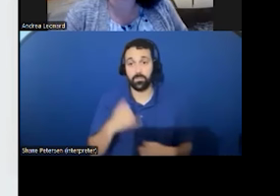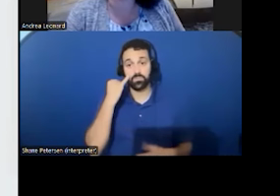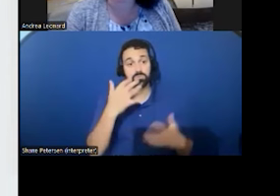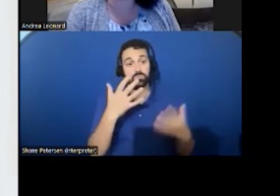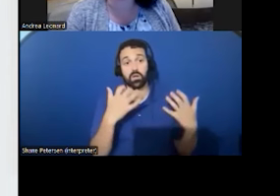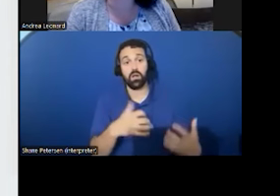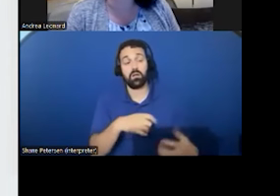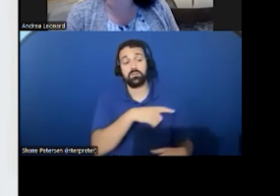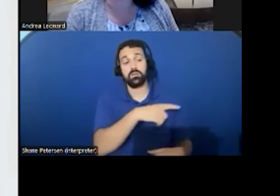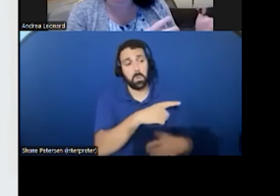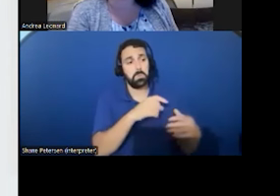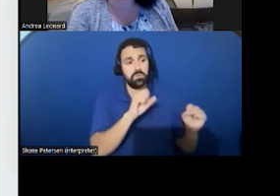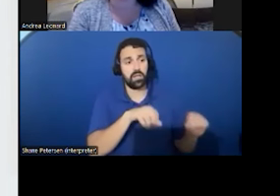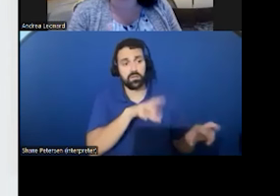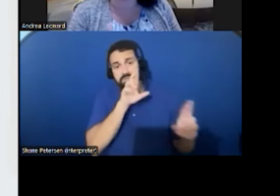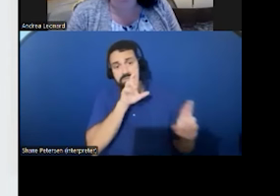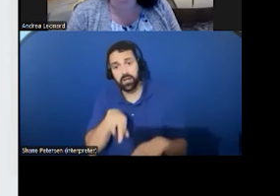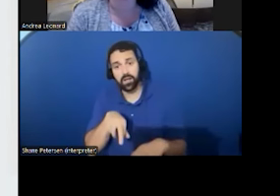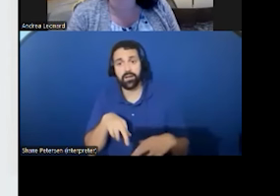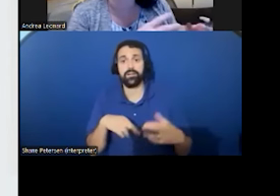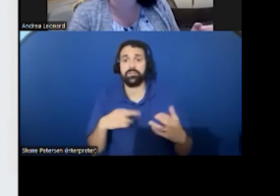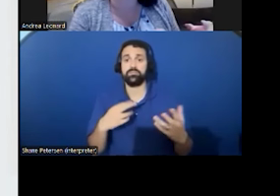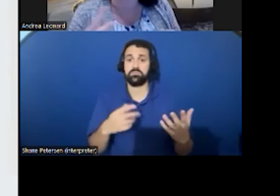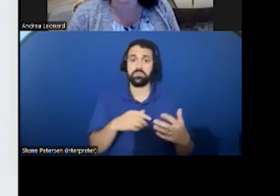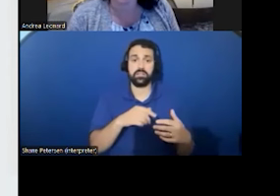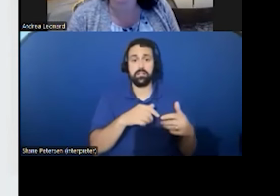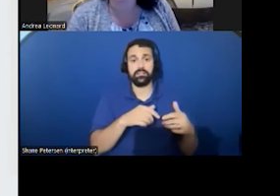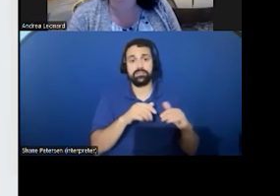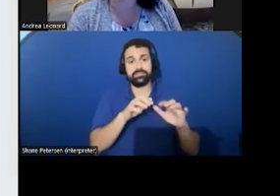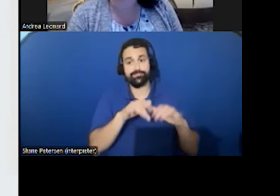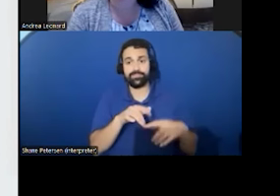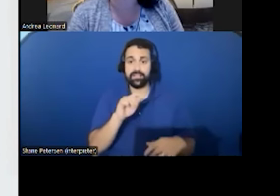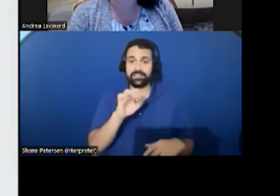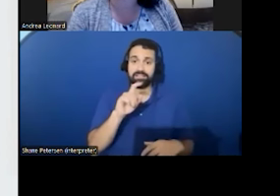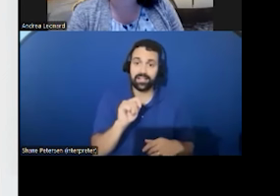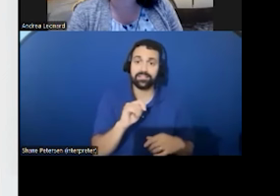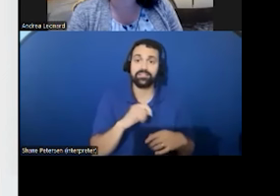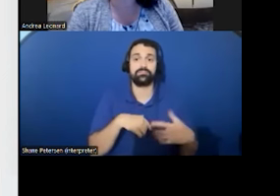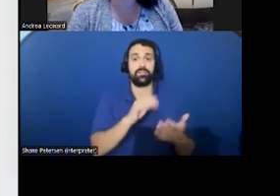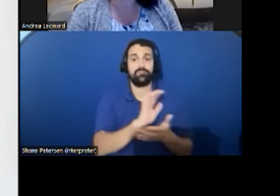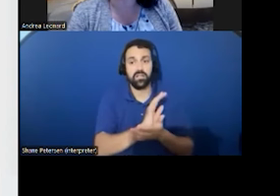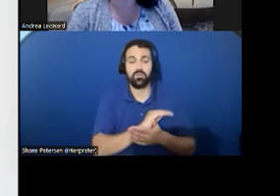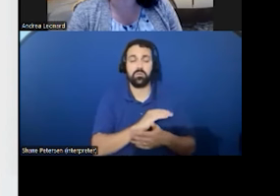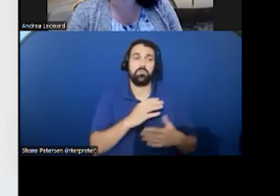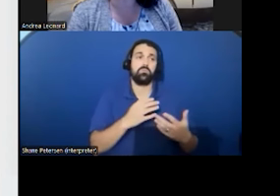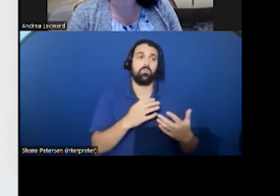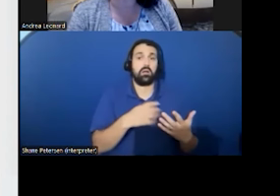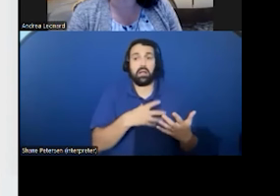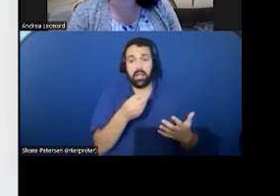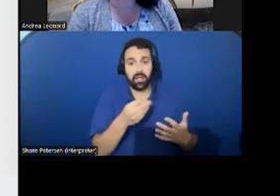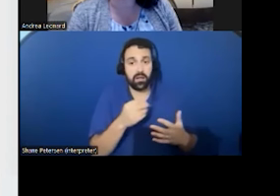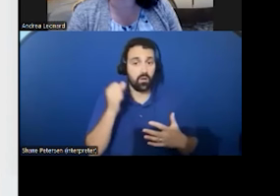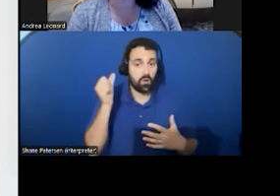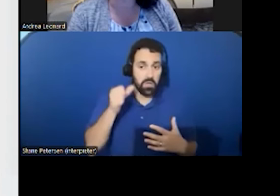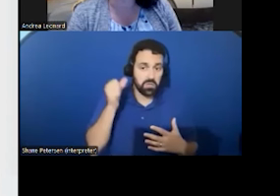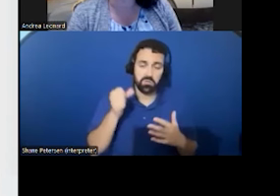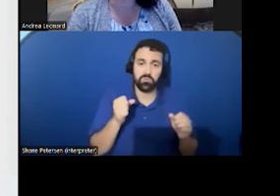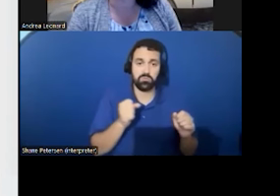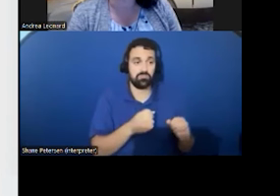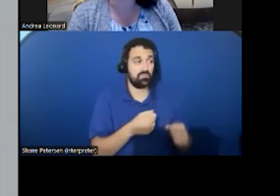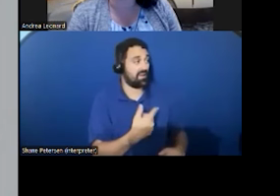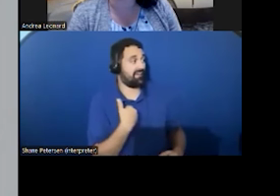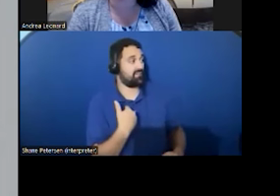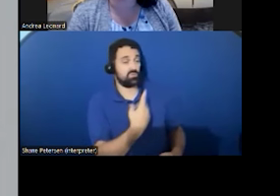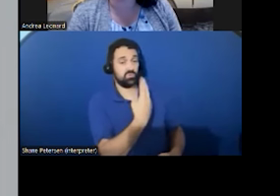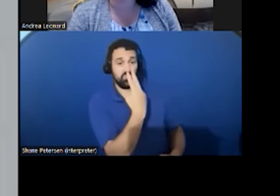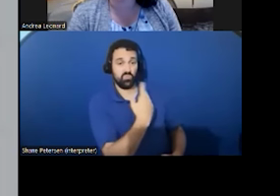than one modality, such as text and audio or text and video, Moodle does offer these two little buttons here to